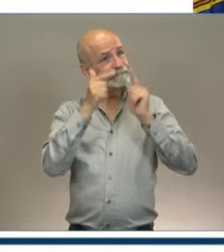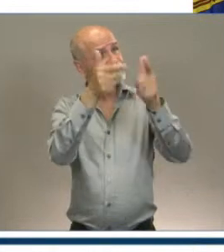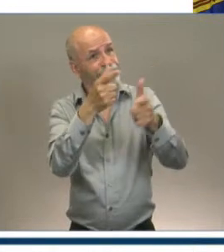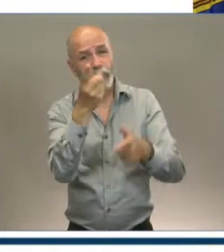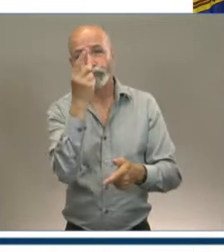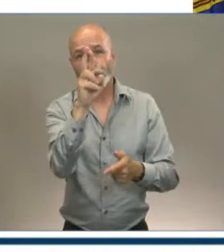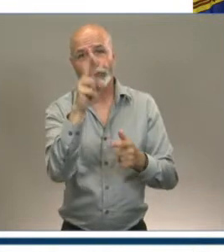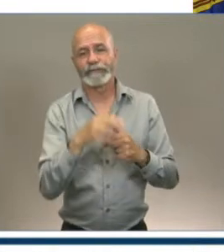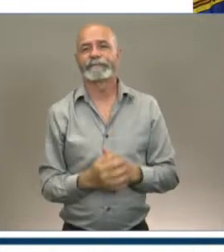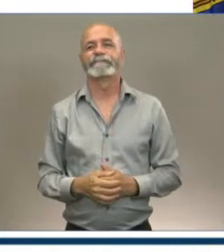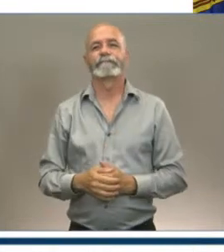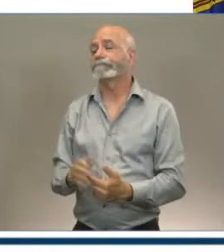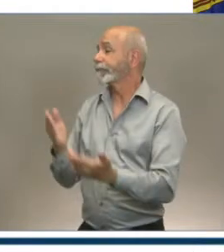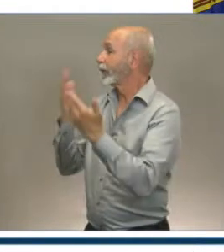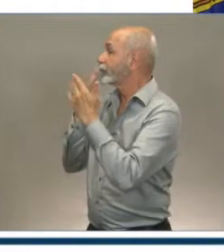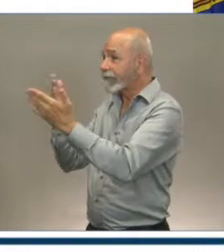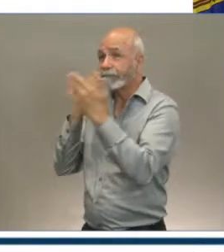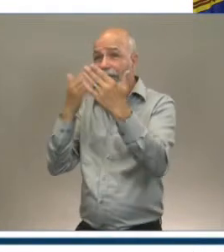afternoon, everyone.